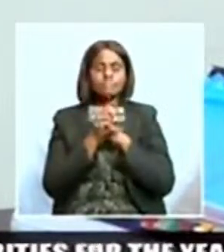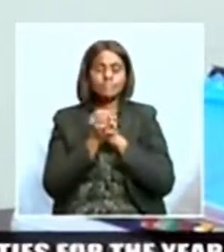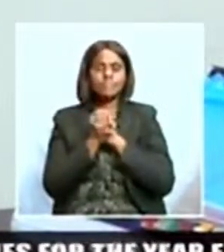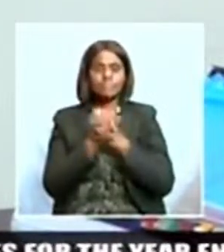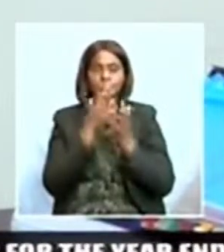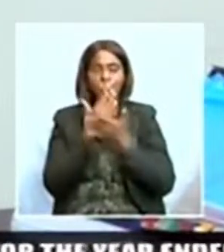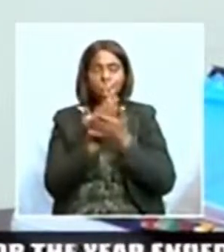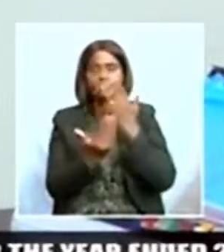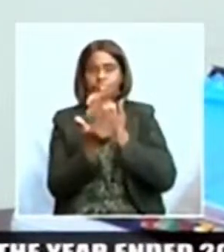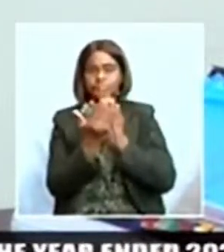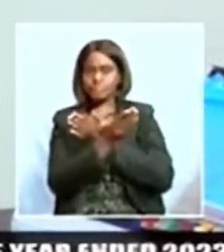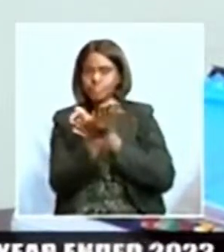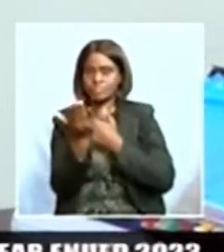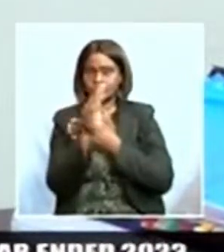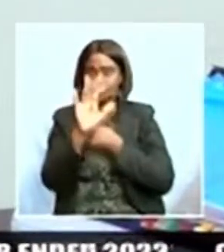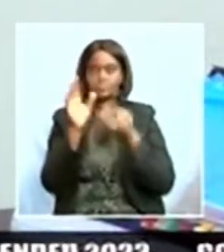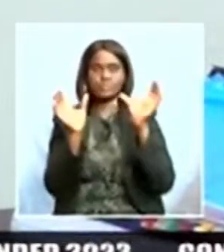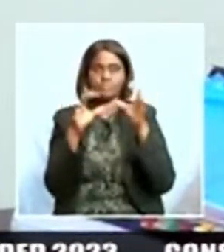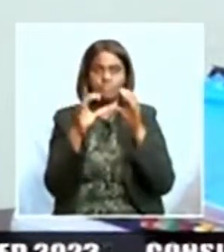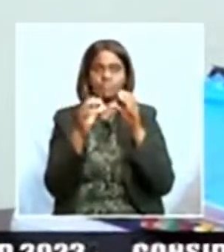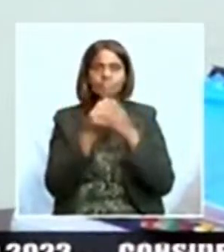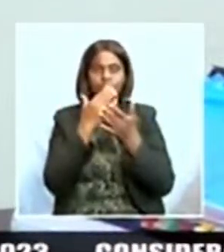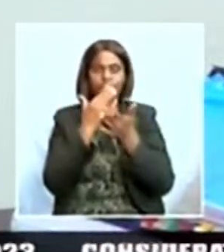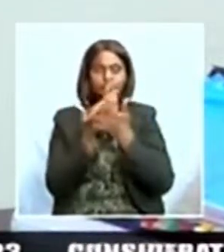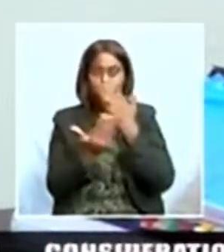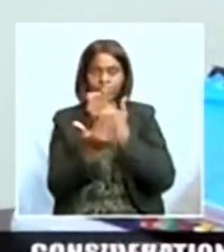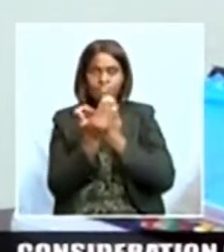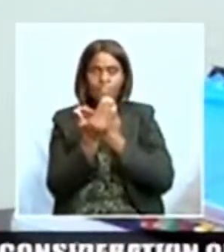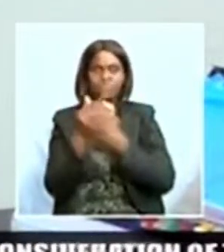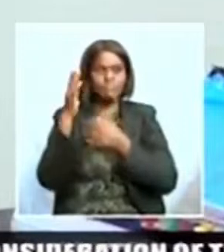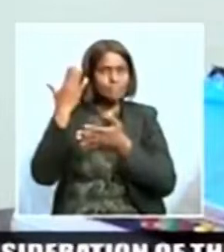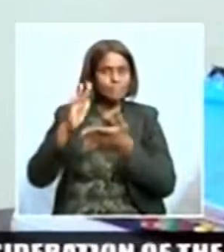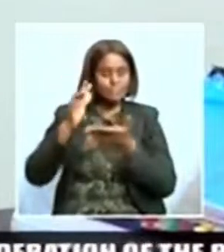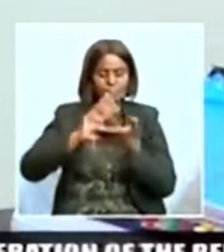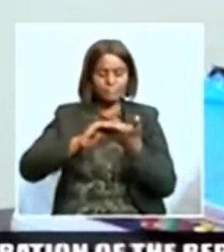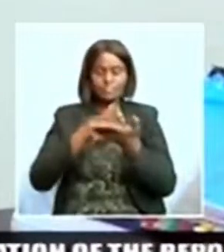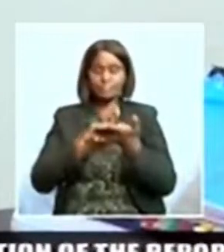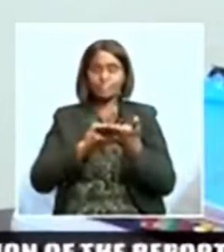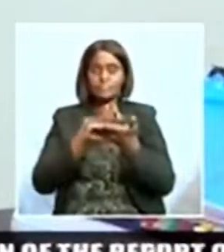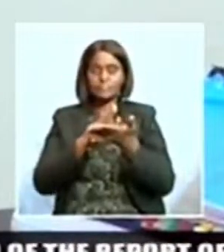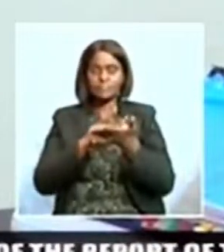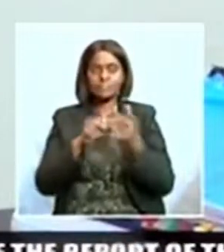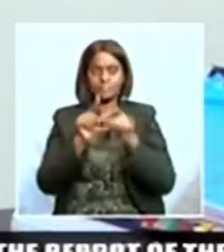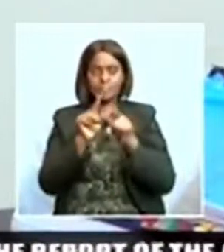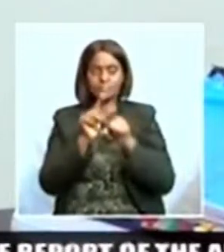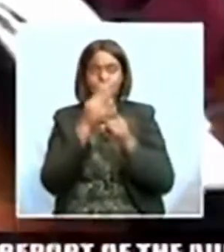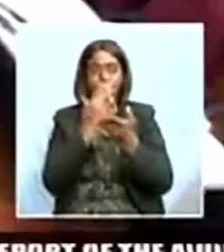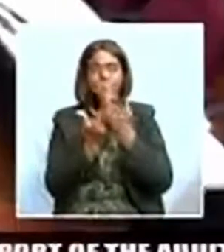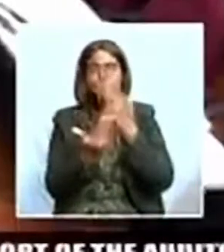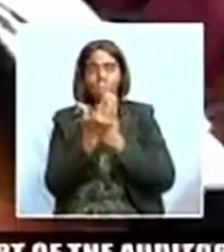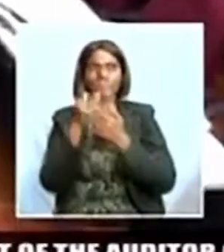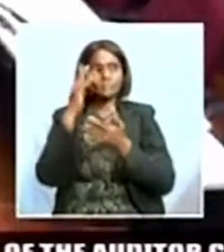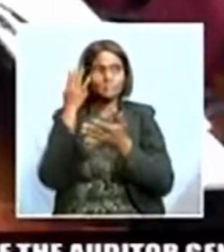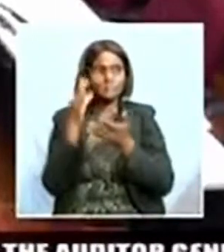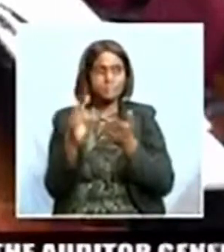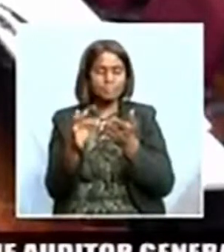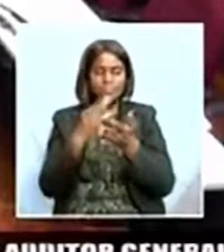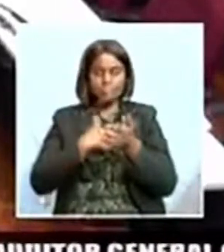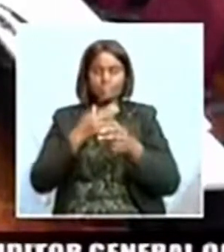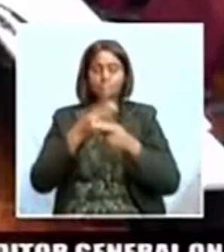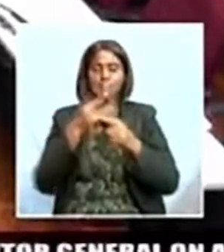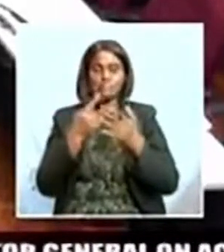Good morning to you and your committee. Good morning. Morning, the permanent witnesses, and morning, Secretariat. My name